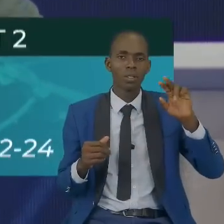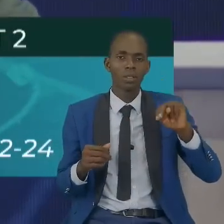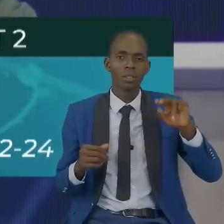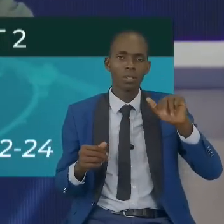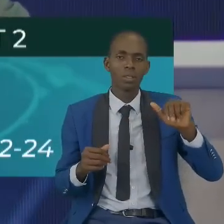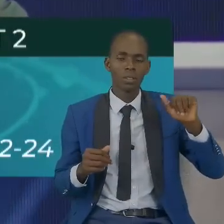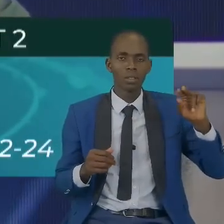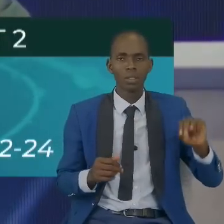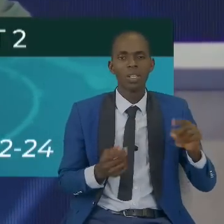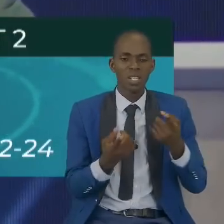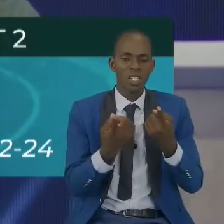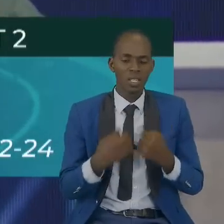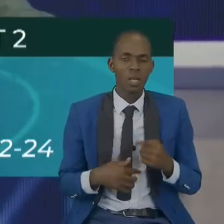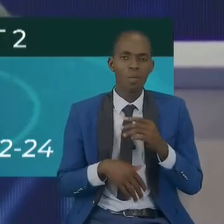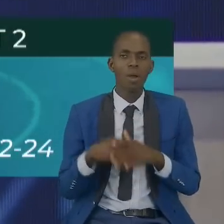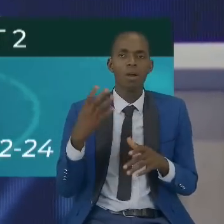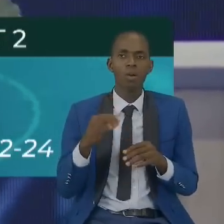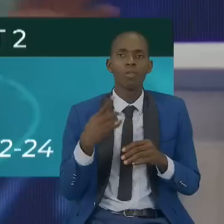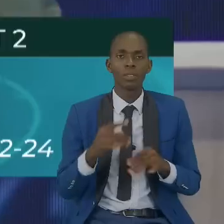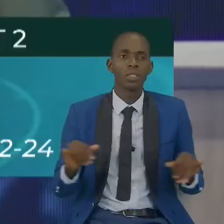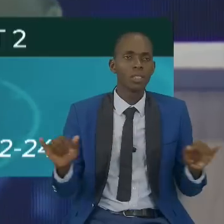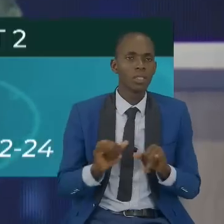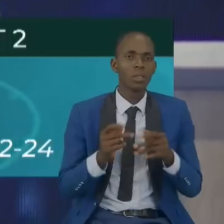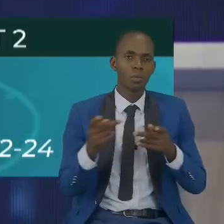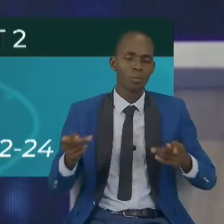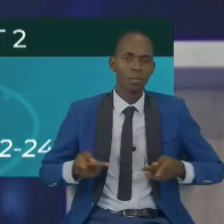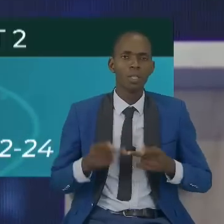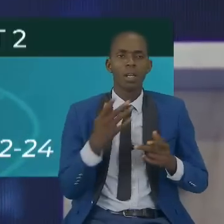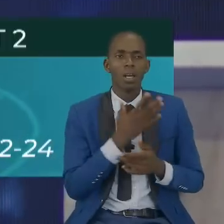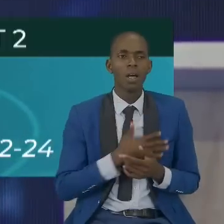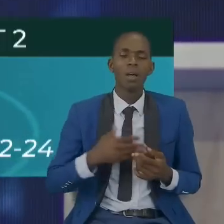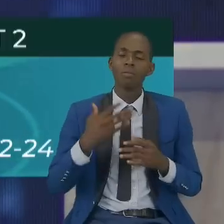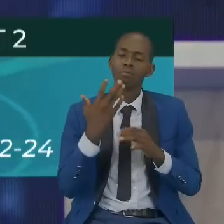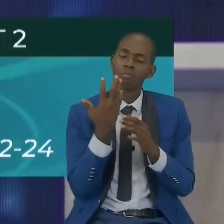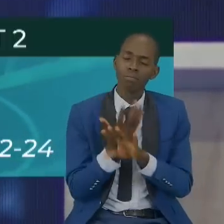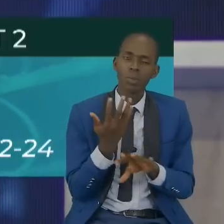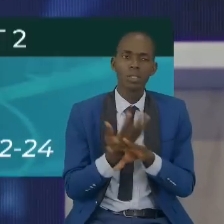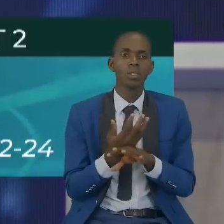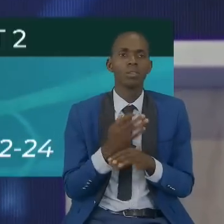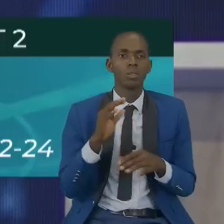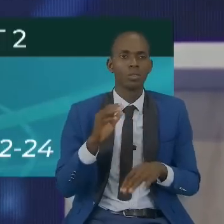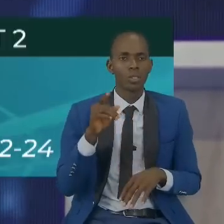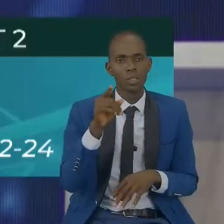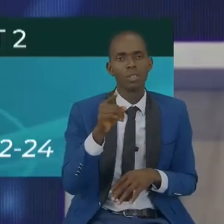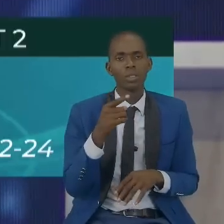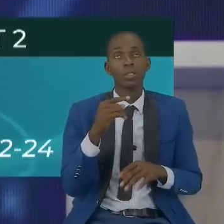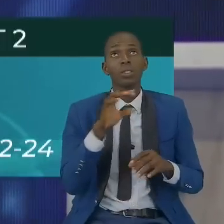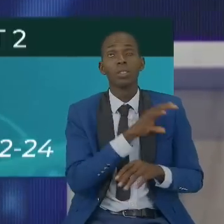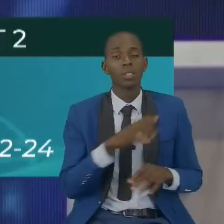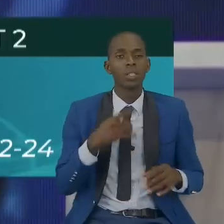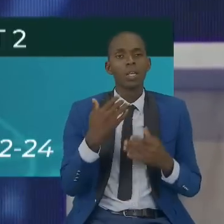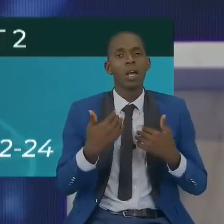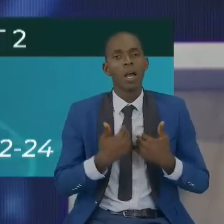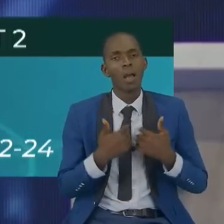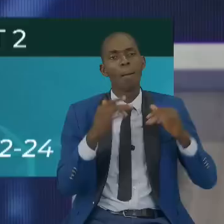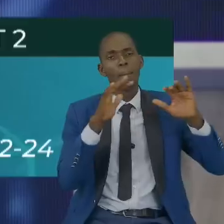came out of the same coast and cried unto him, saying, have mercy on me, O Lord,